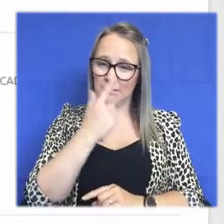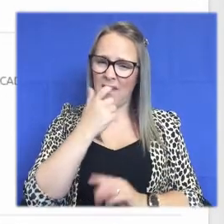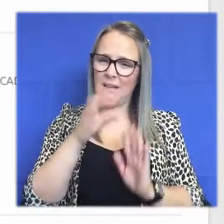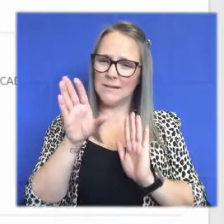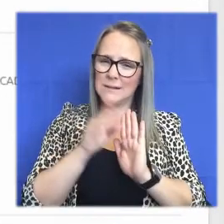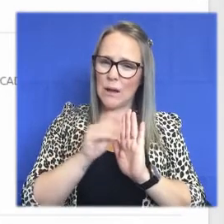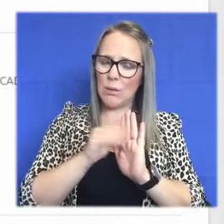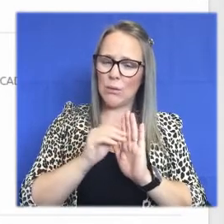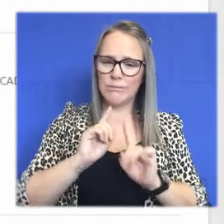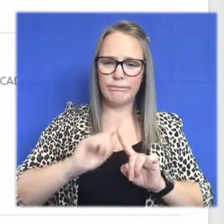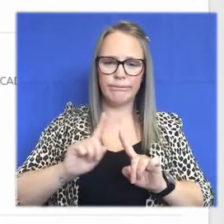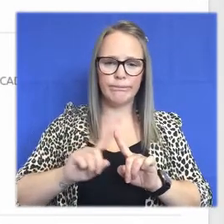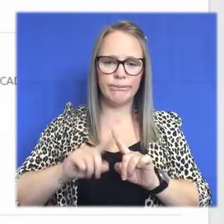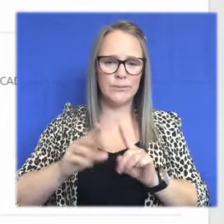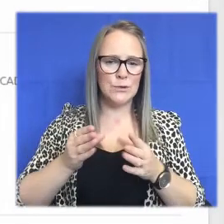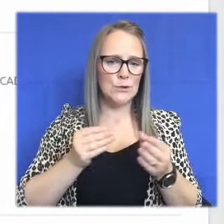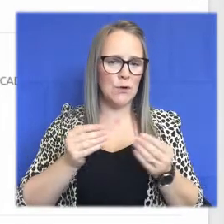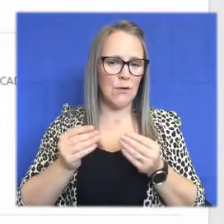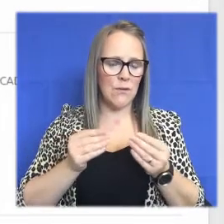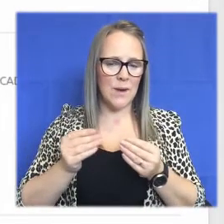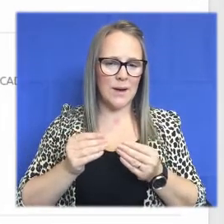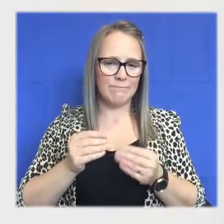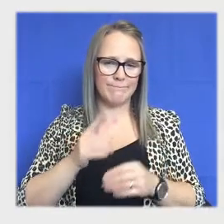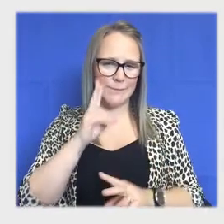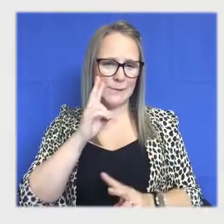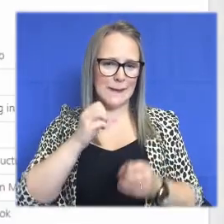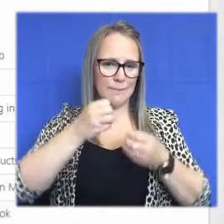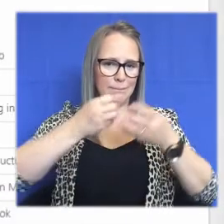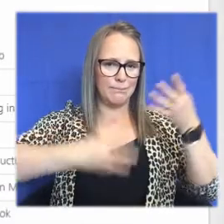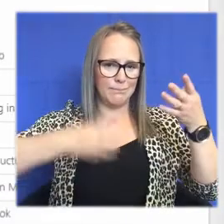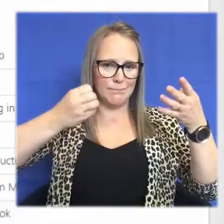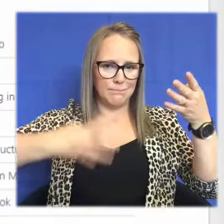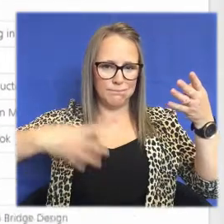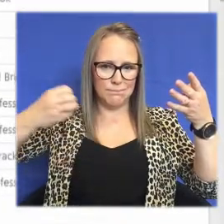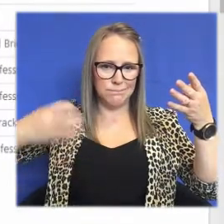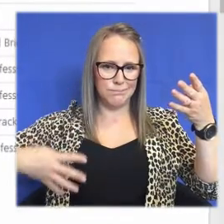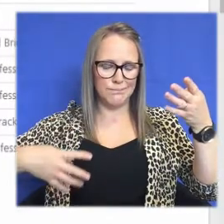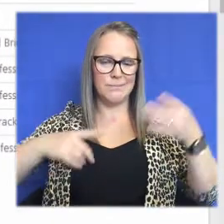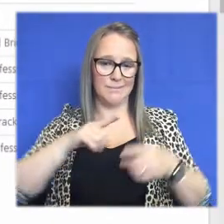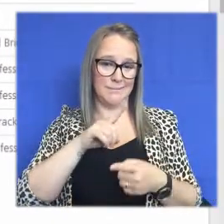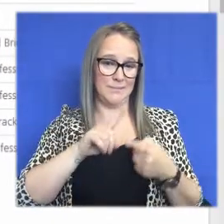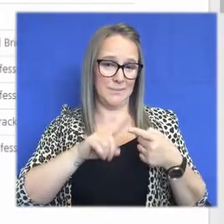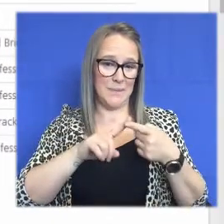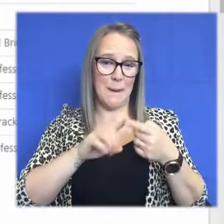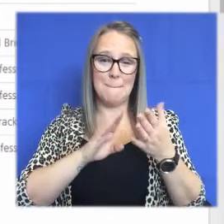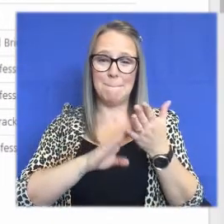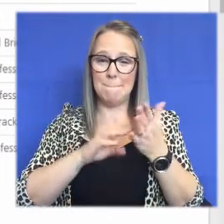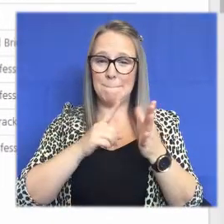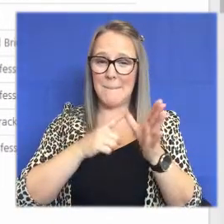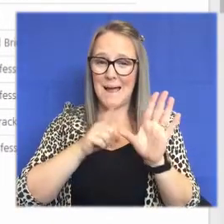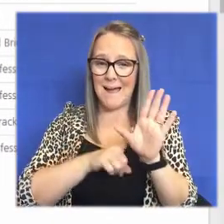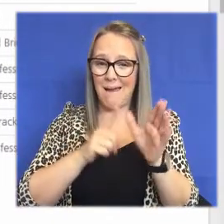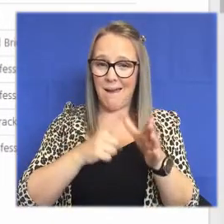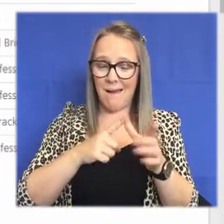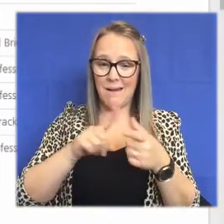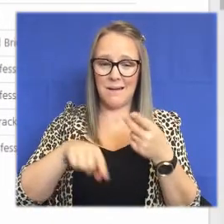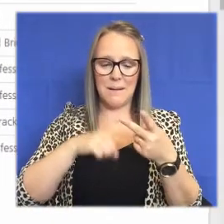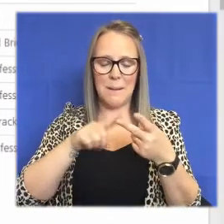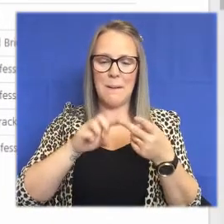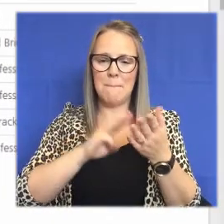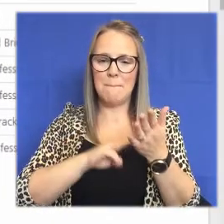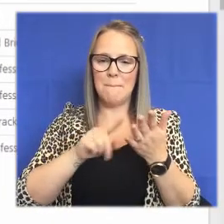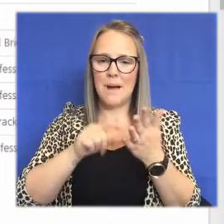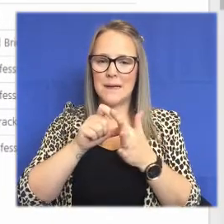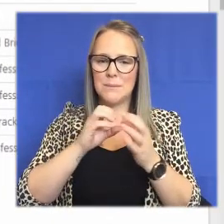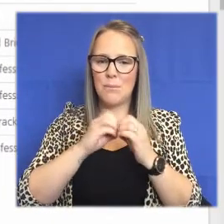you can download multiple types of software. So I'll give you a wee list here of all the different products. So you can download Maya, Mudbox,